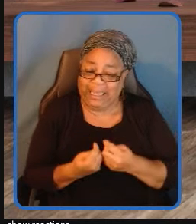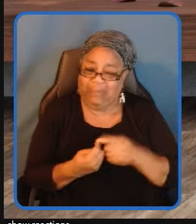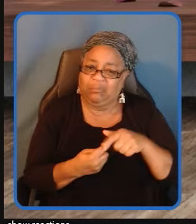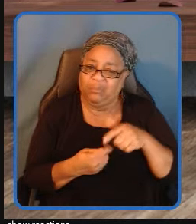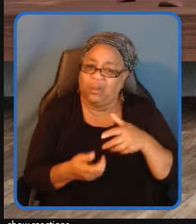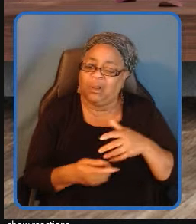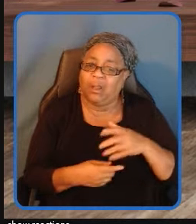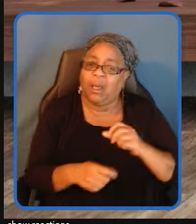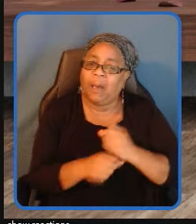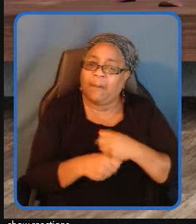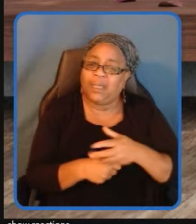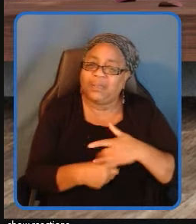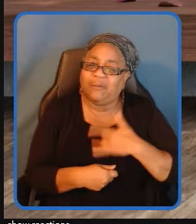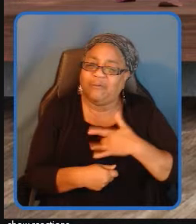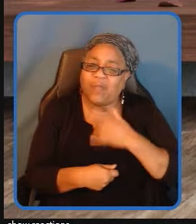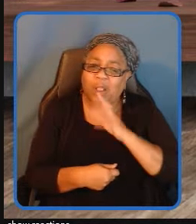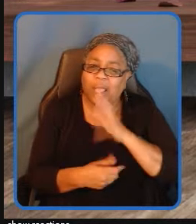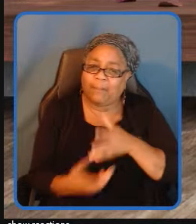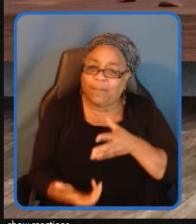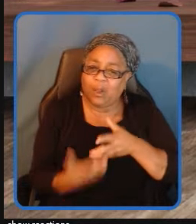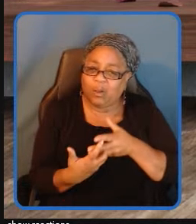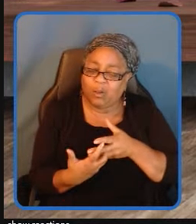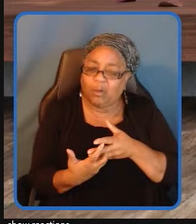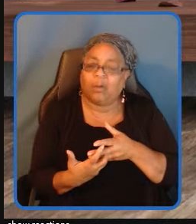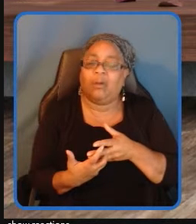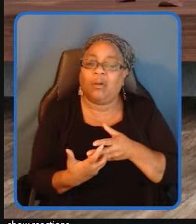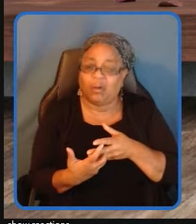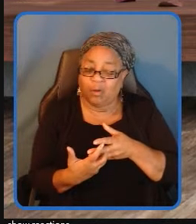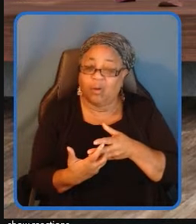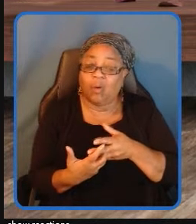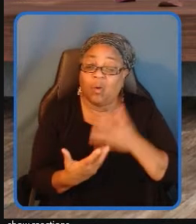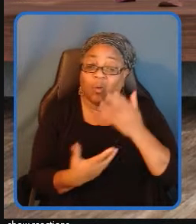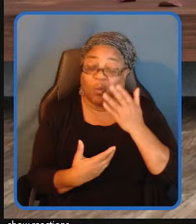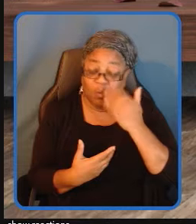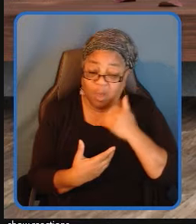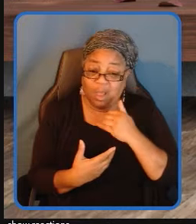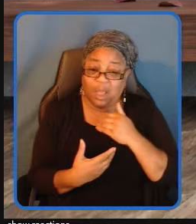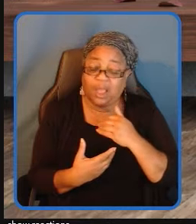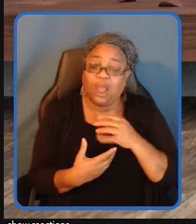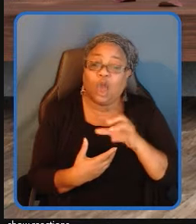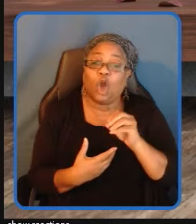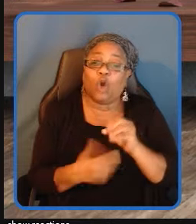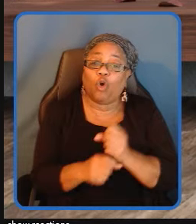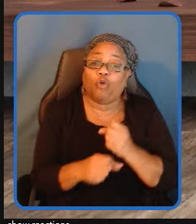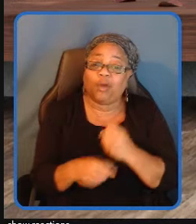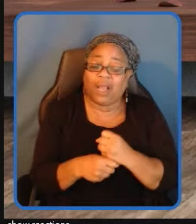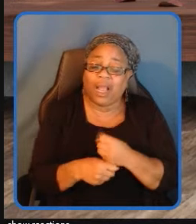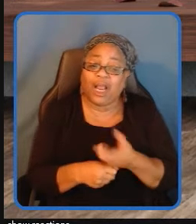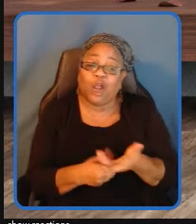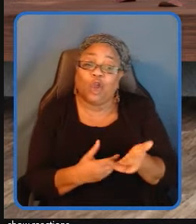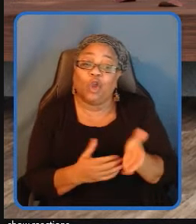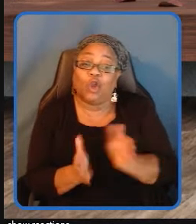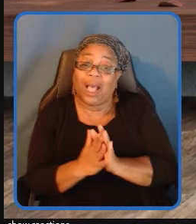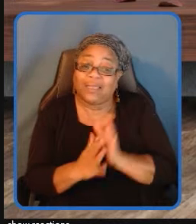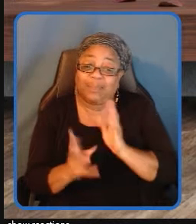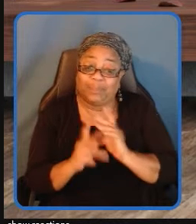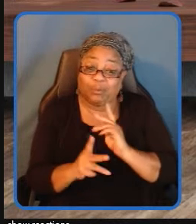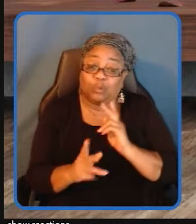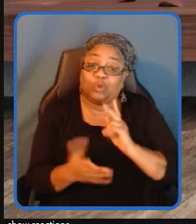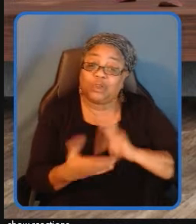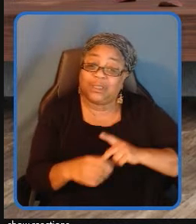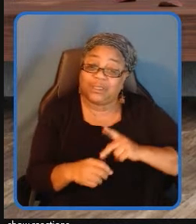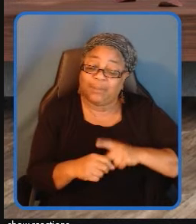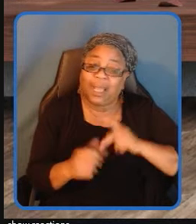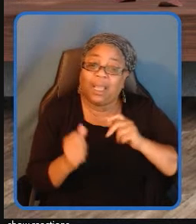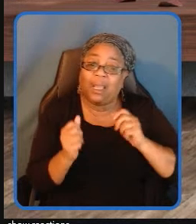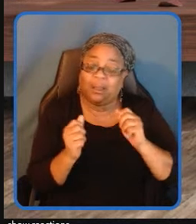which is a little different than inclusion, is co-creation. You're asking people to participate in co-creating. And so in